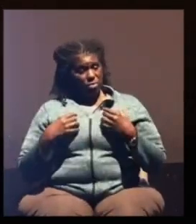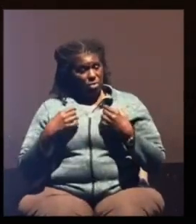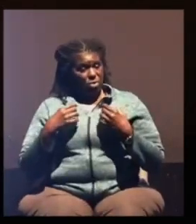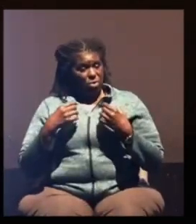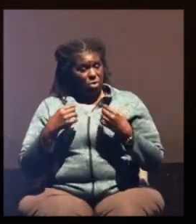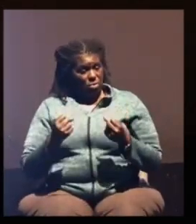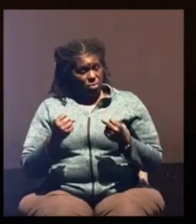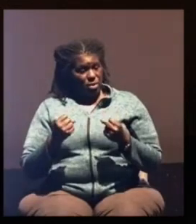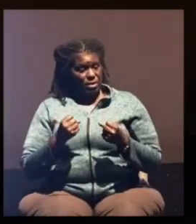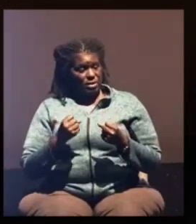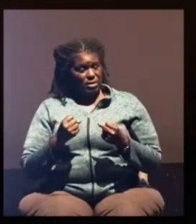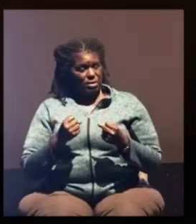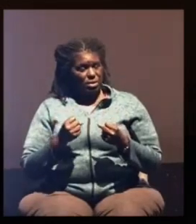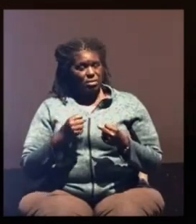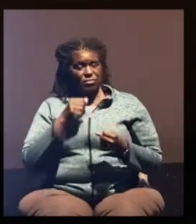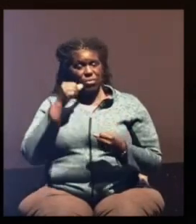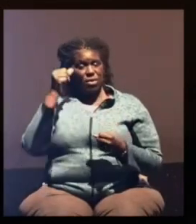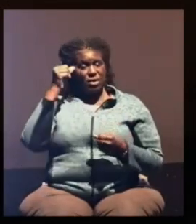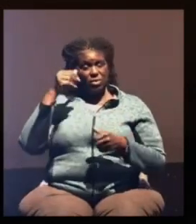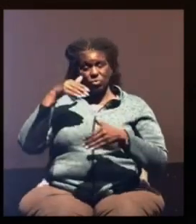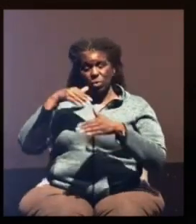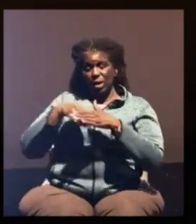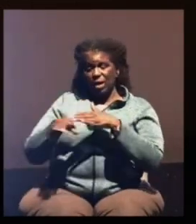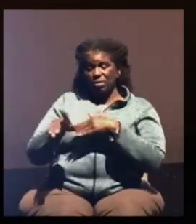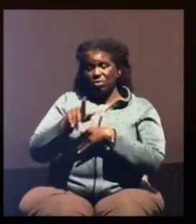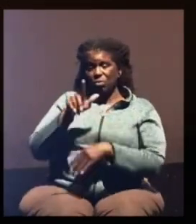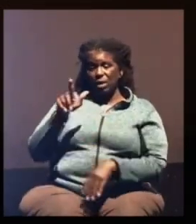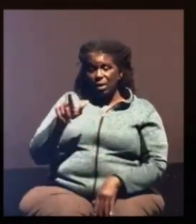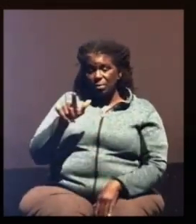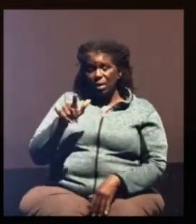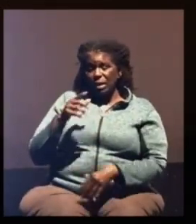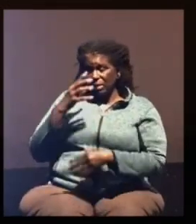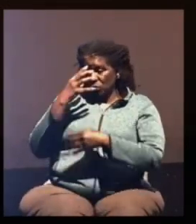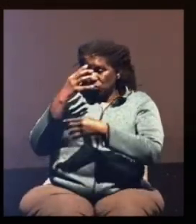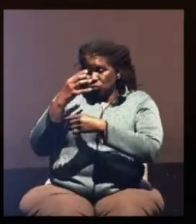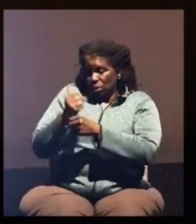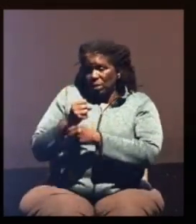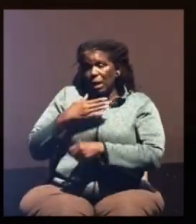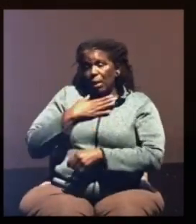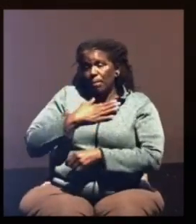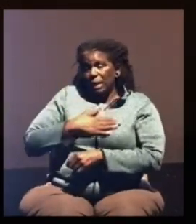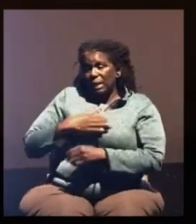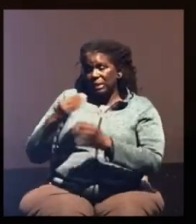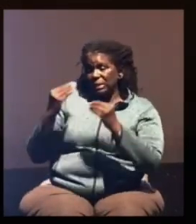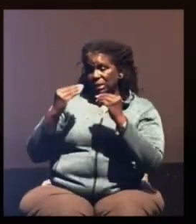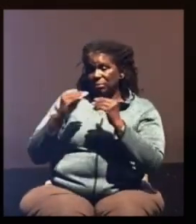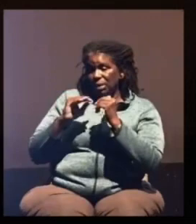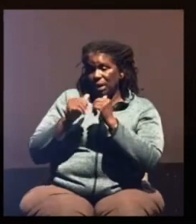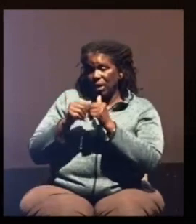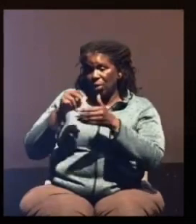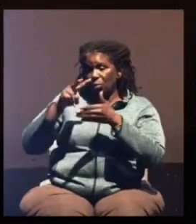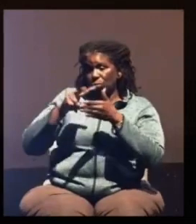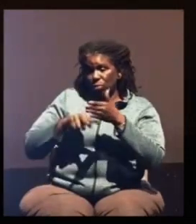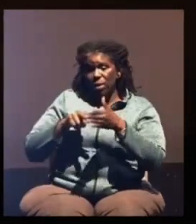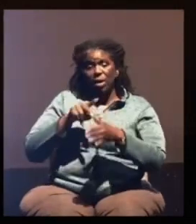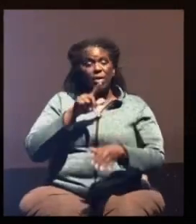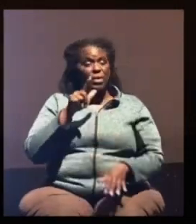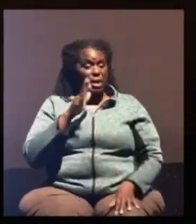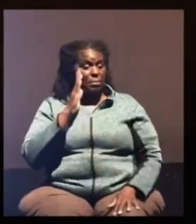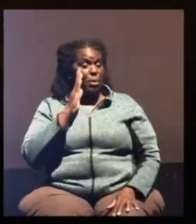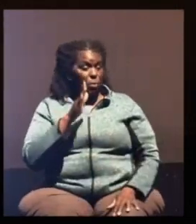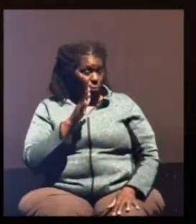strength that says to them to go into the library as a place of trust and say, please teach me how to read, which the libraries